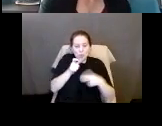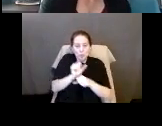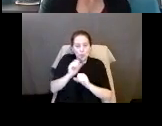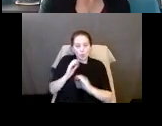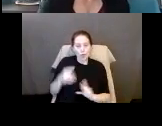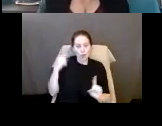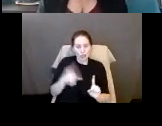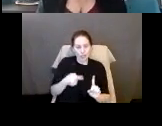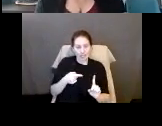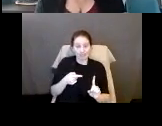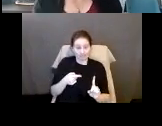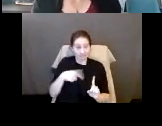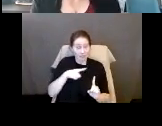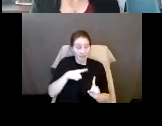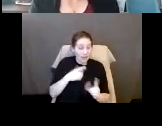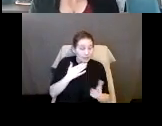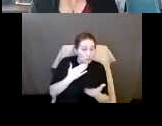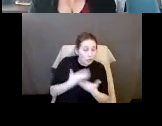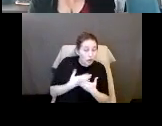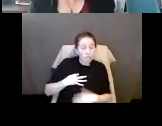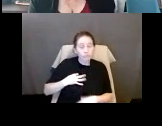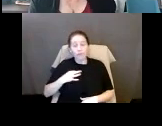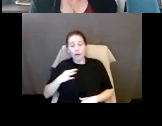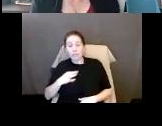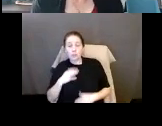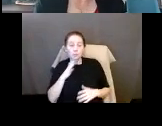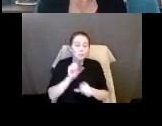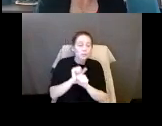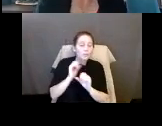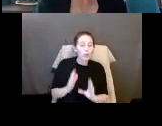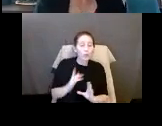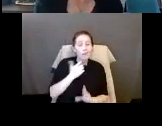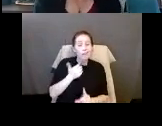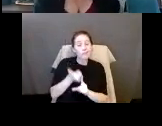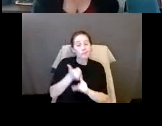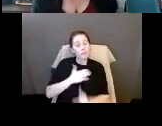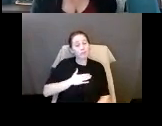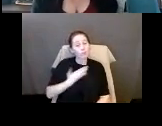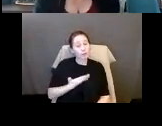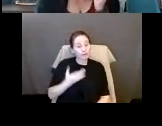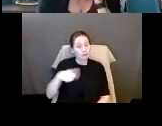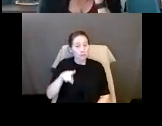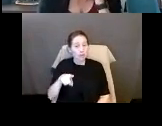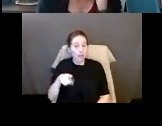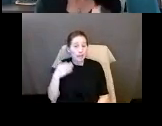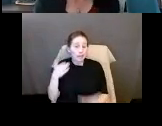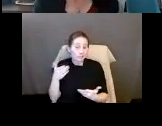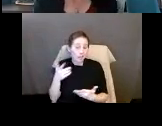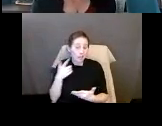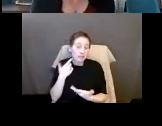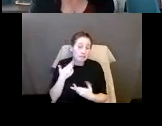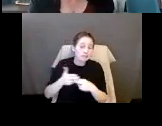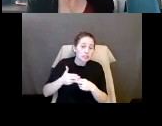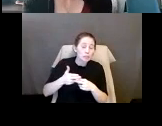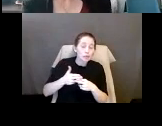Wadi el-Hudi? Were they well-treated volunteers, employees that were there on their own regards? Were they well-treated conscripted laborers who were